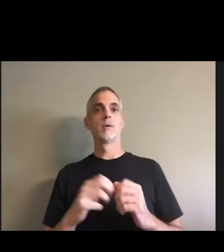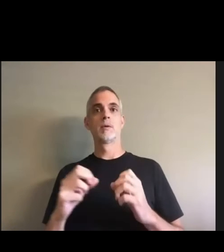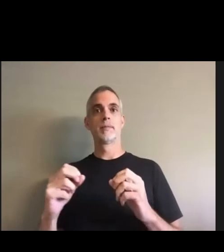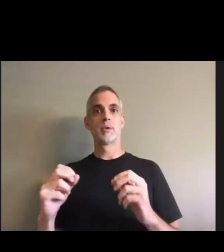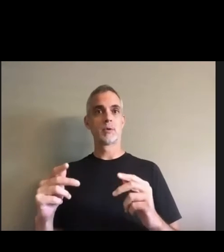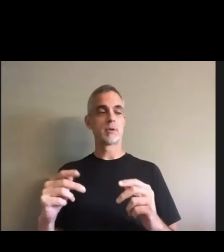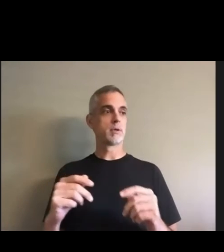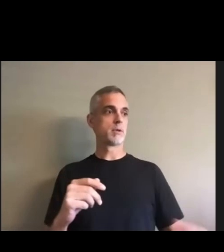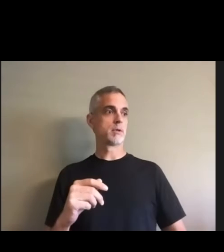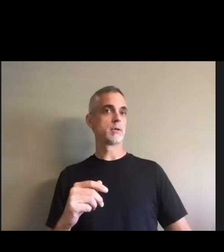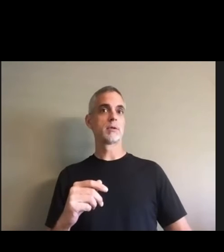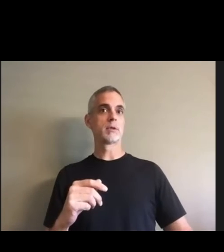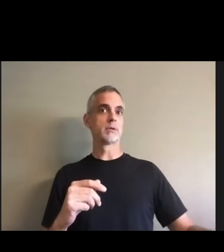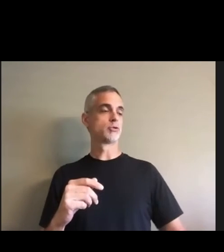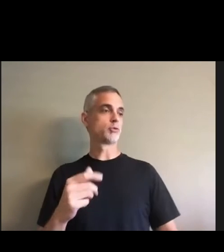directly.